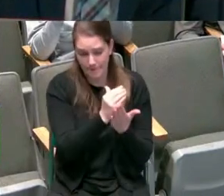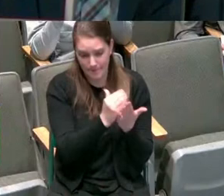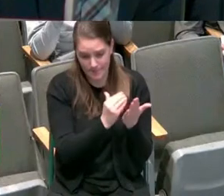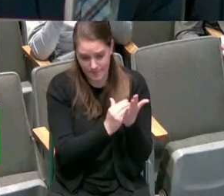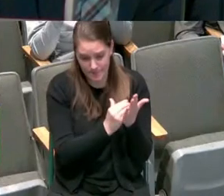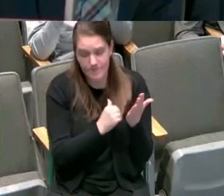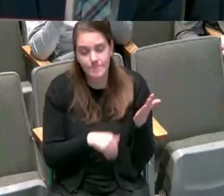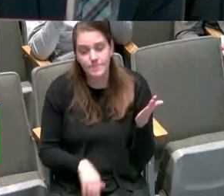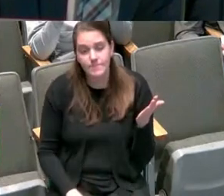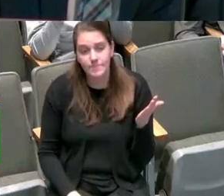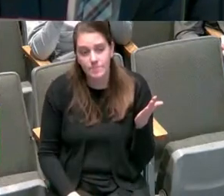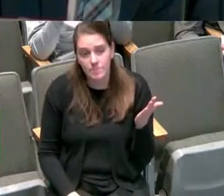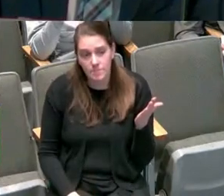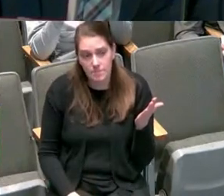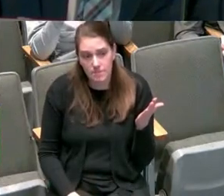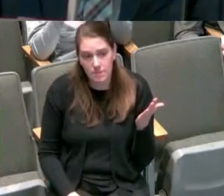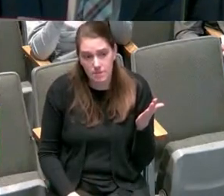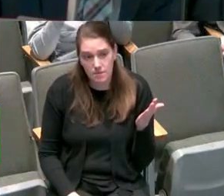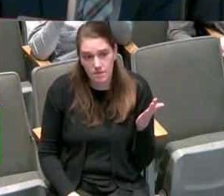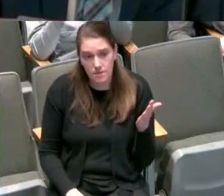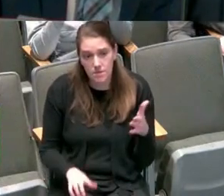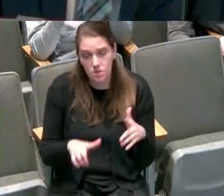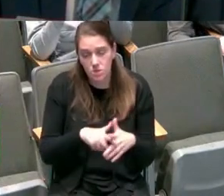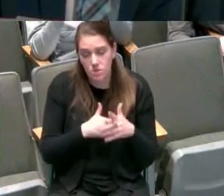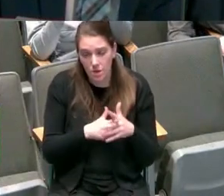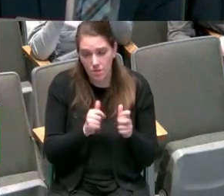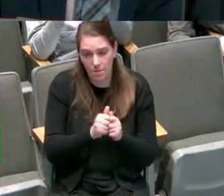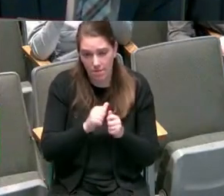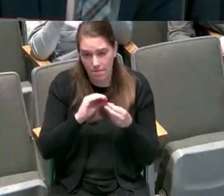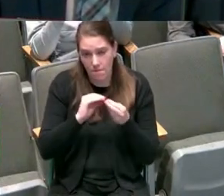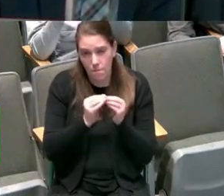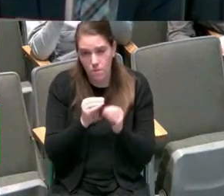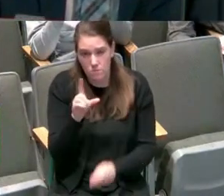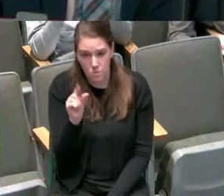starting with number 20.